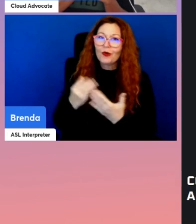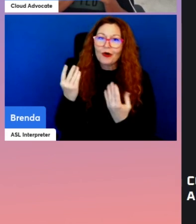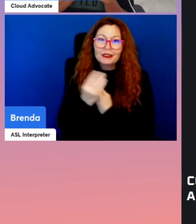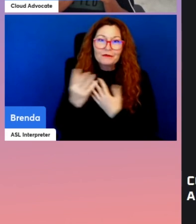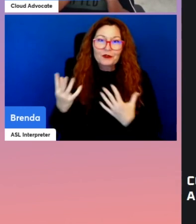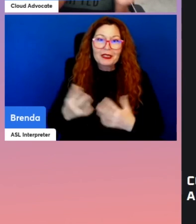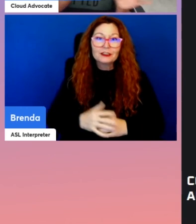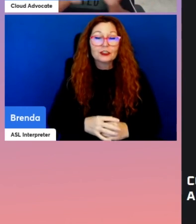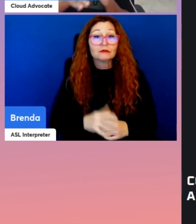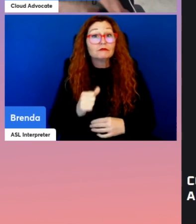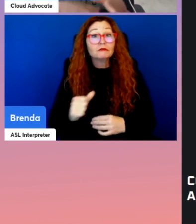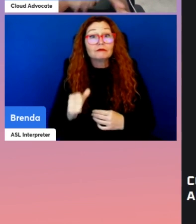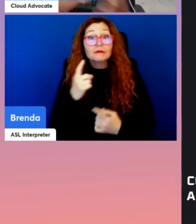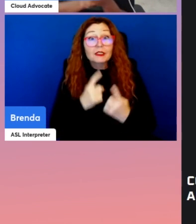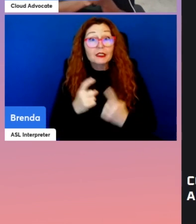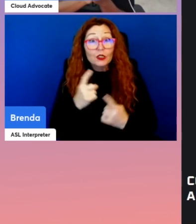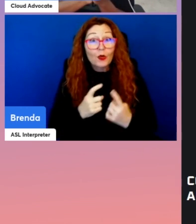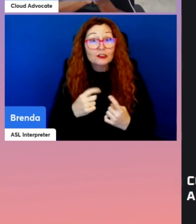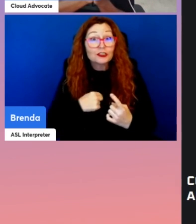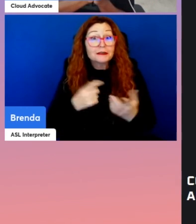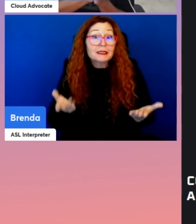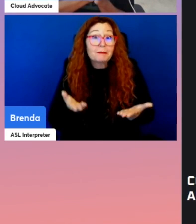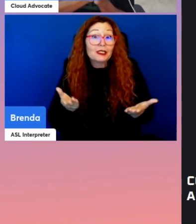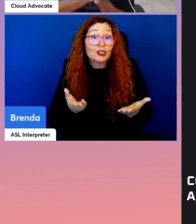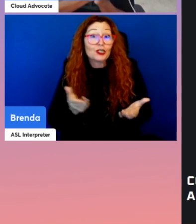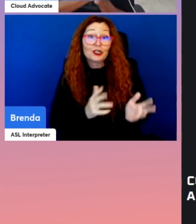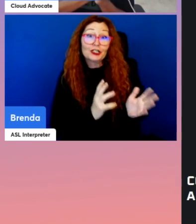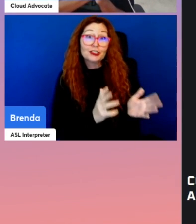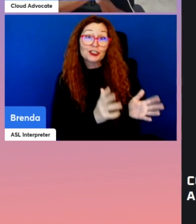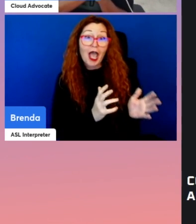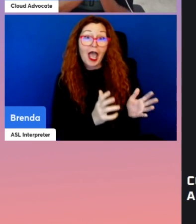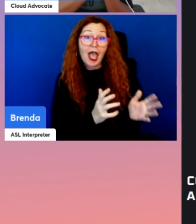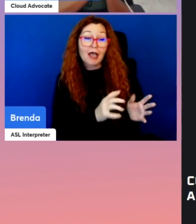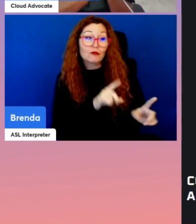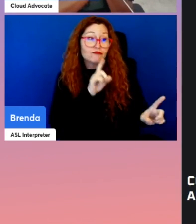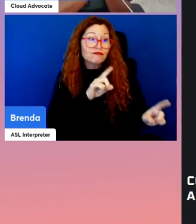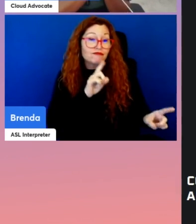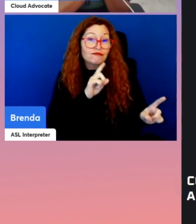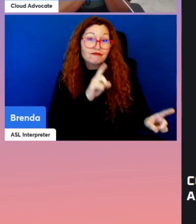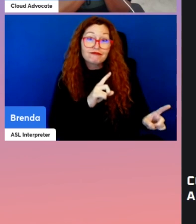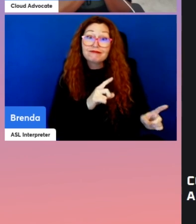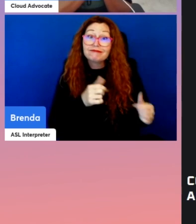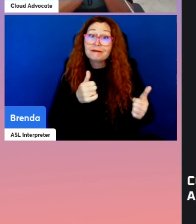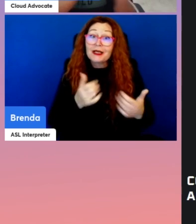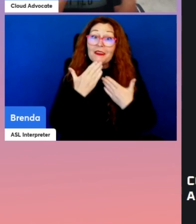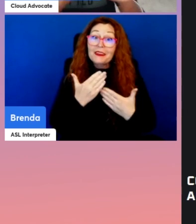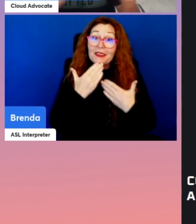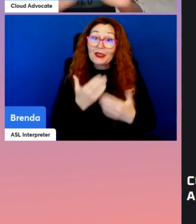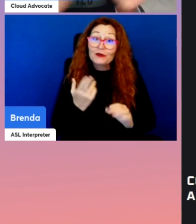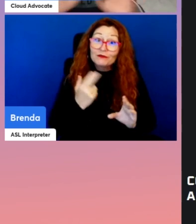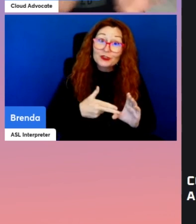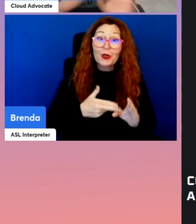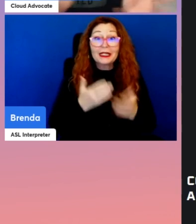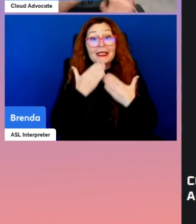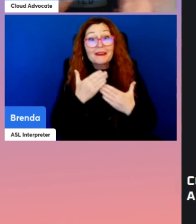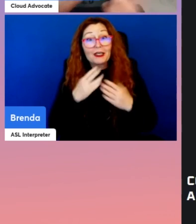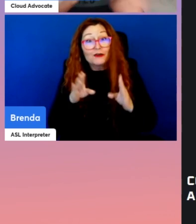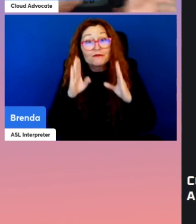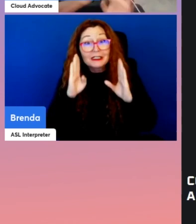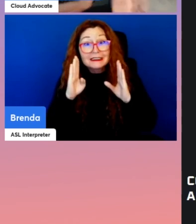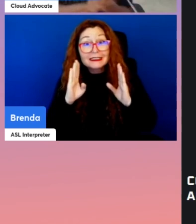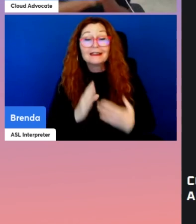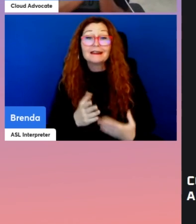you have questions, I'll hang out in the chat after this for a bit. But thanks for listening to me. Thanks to everyone who came by